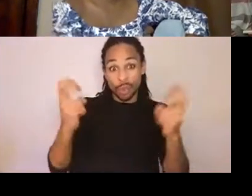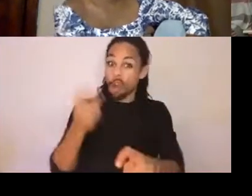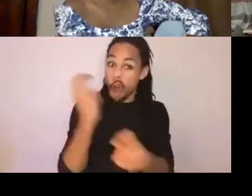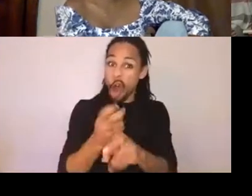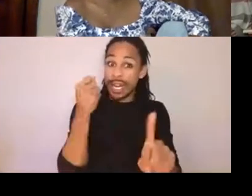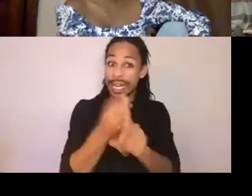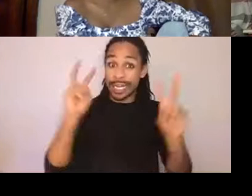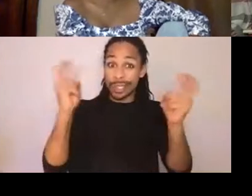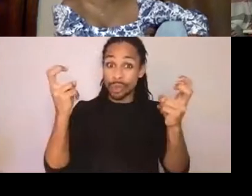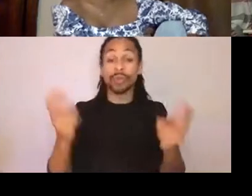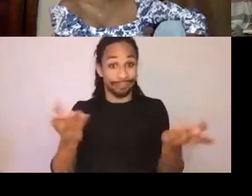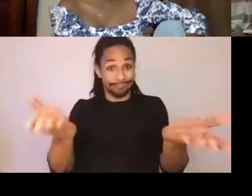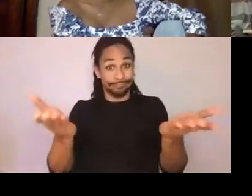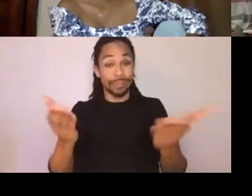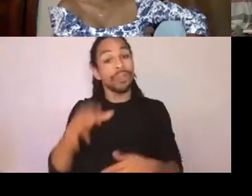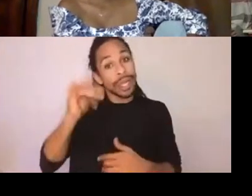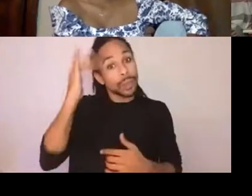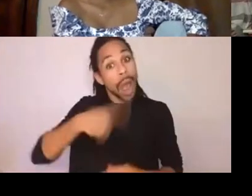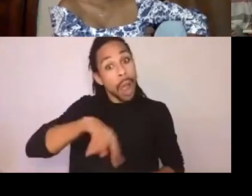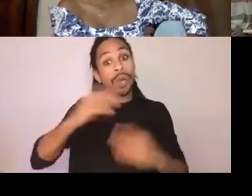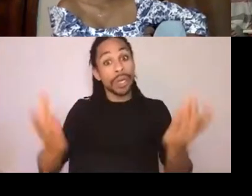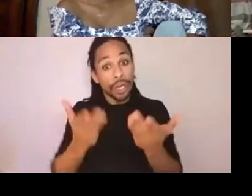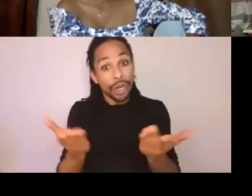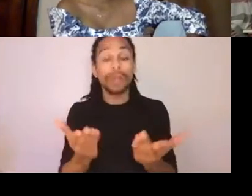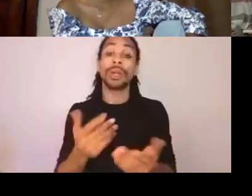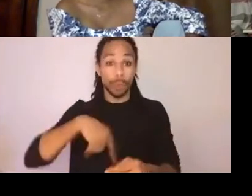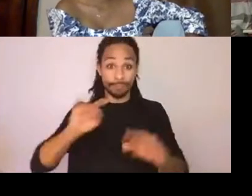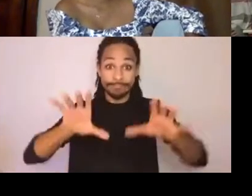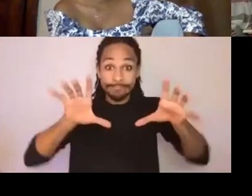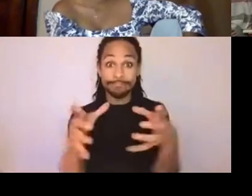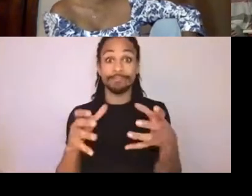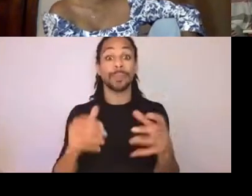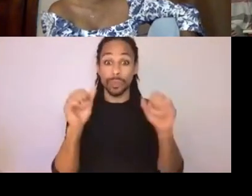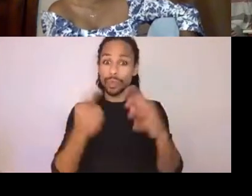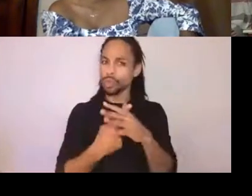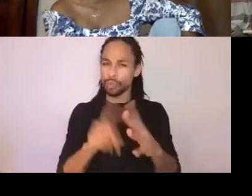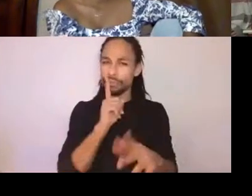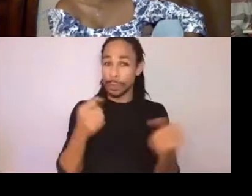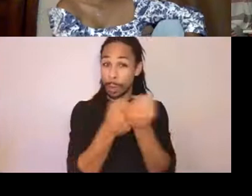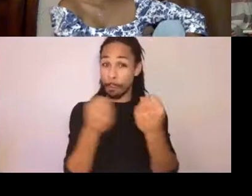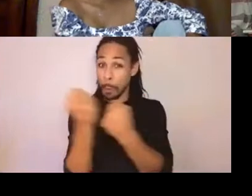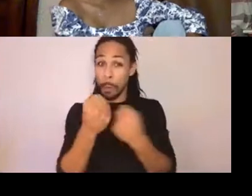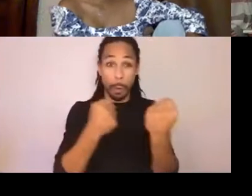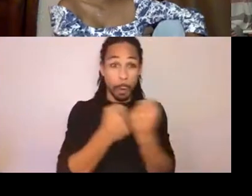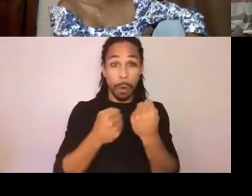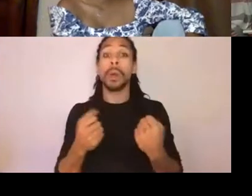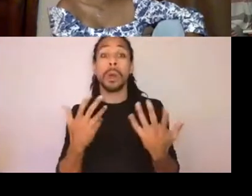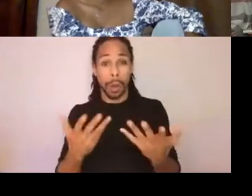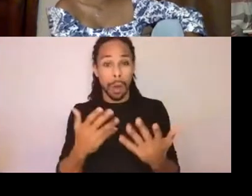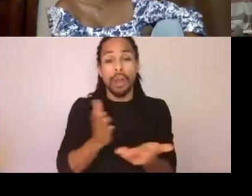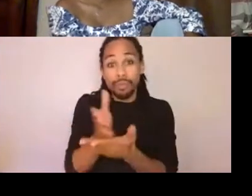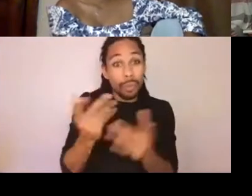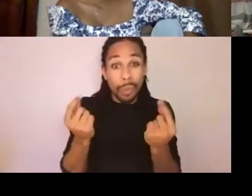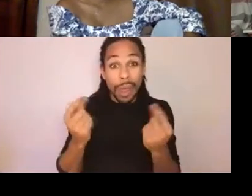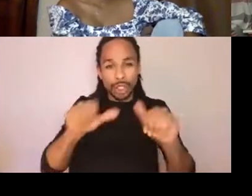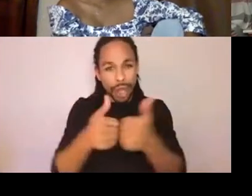together and hope that we can, begin to, support each other through these really challenging and uncomfortable conversations.